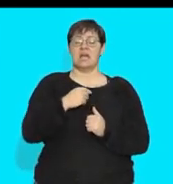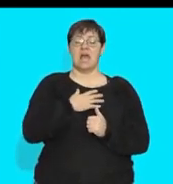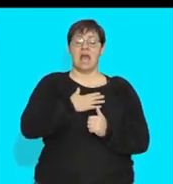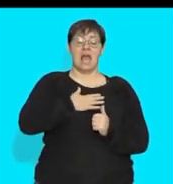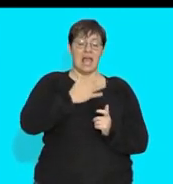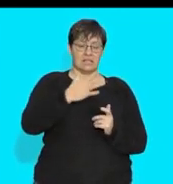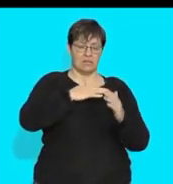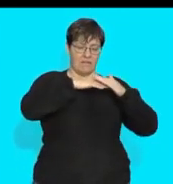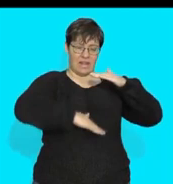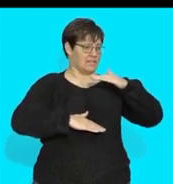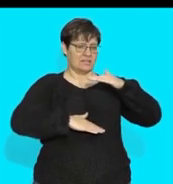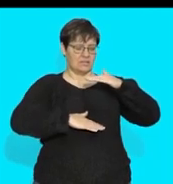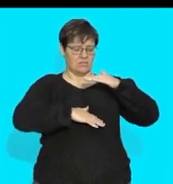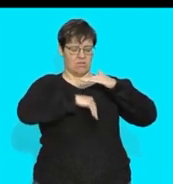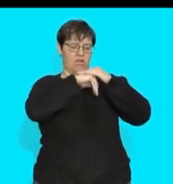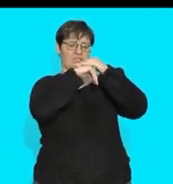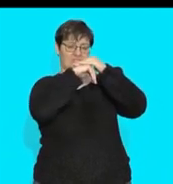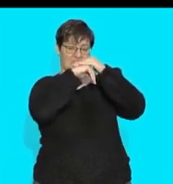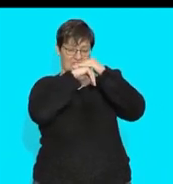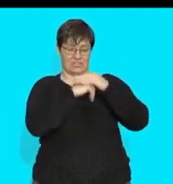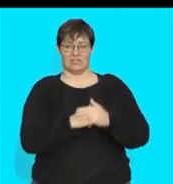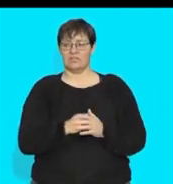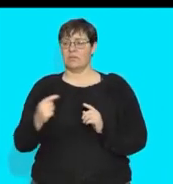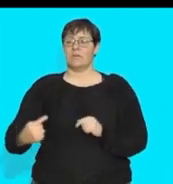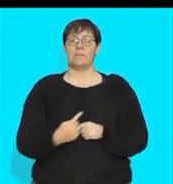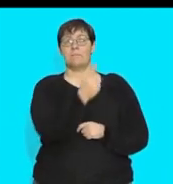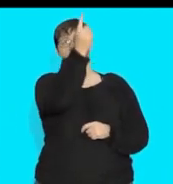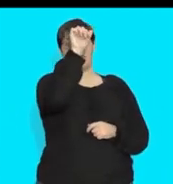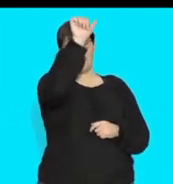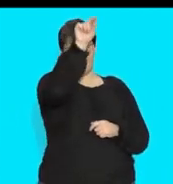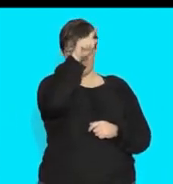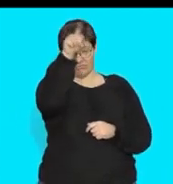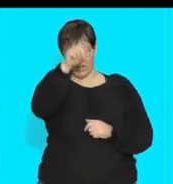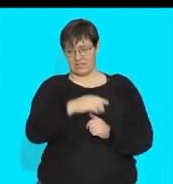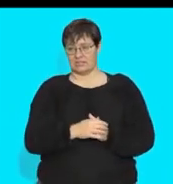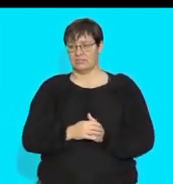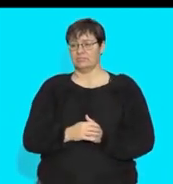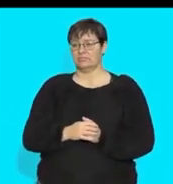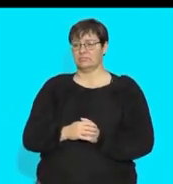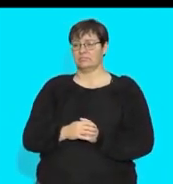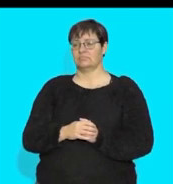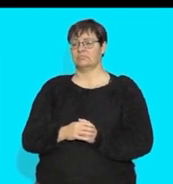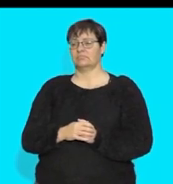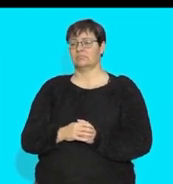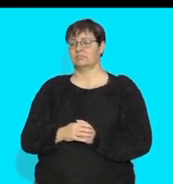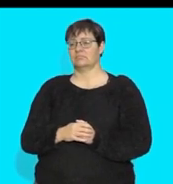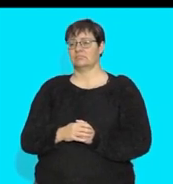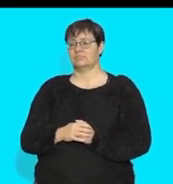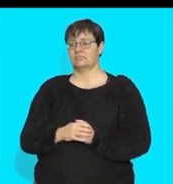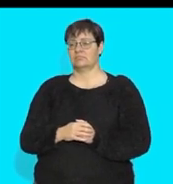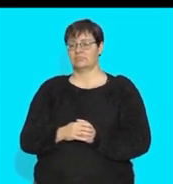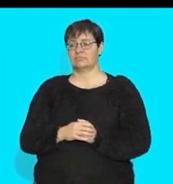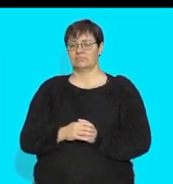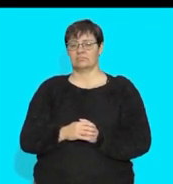during exhalation, it flattens. No, it arches. So I go back to my A, right, yes, that's correct, and I'm